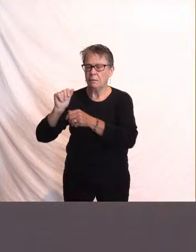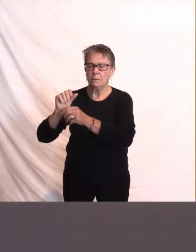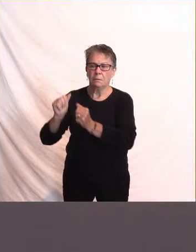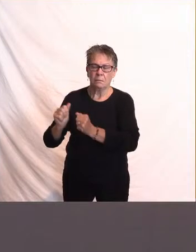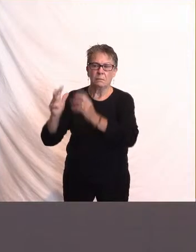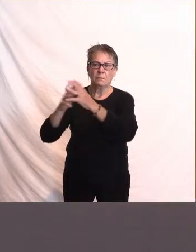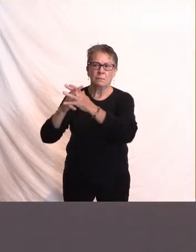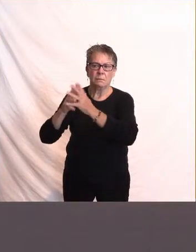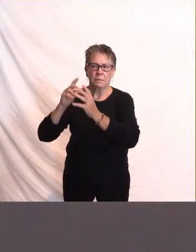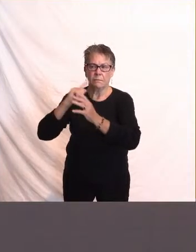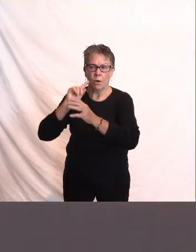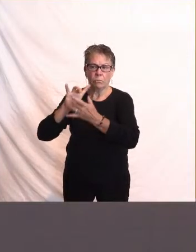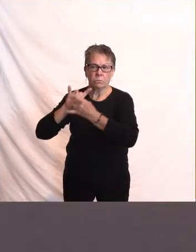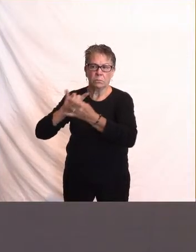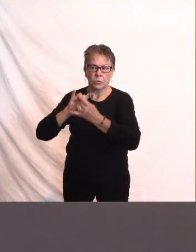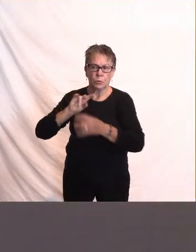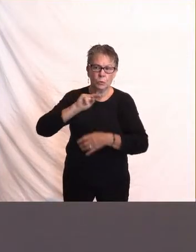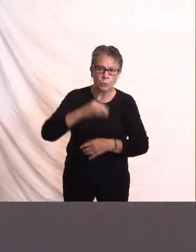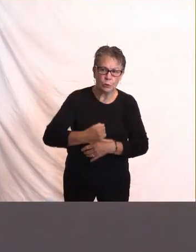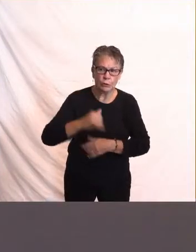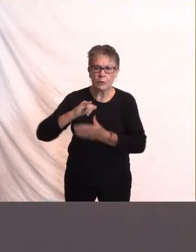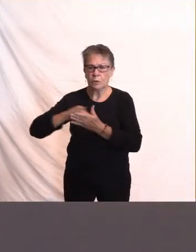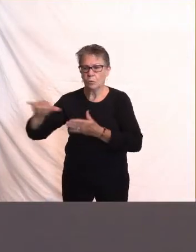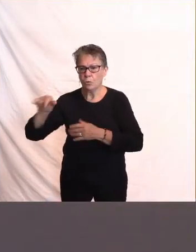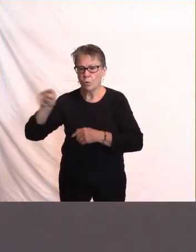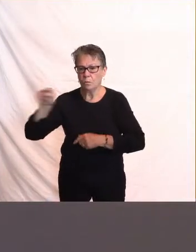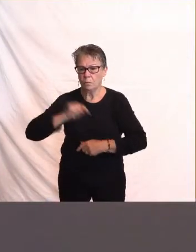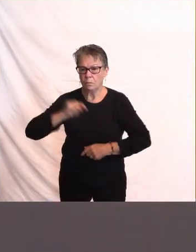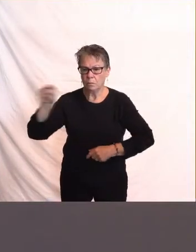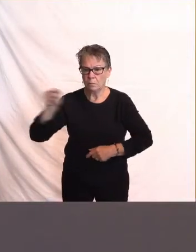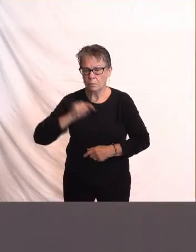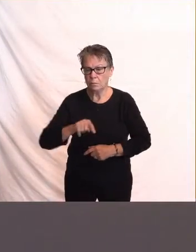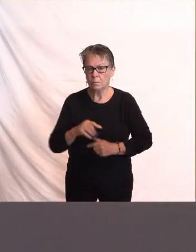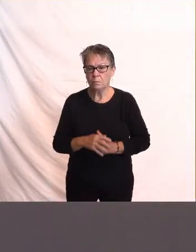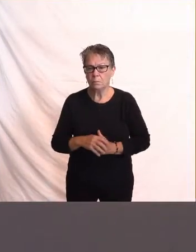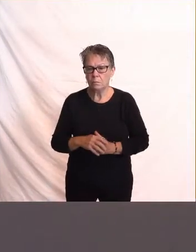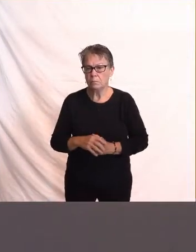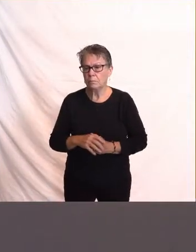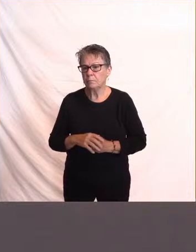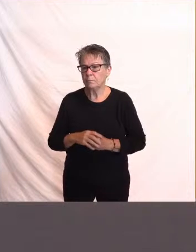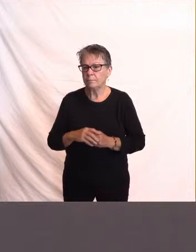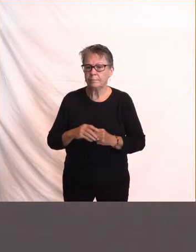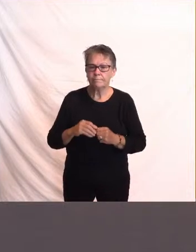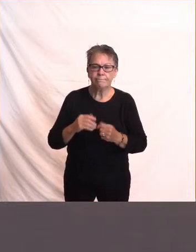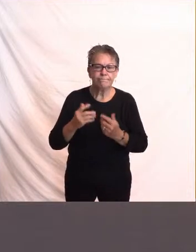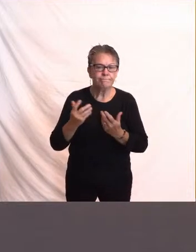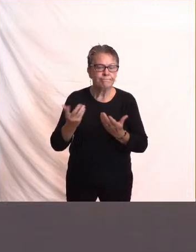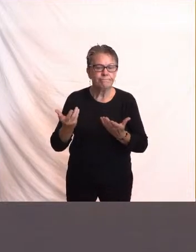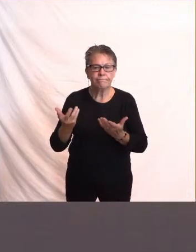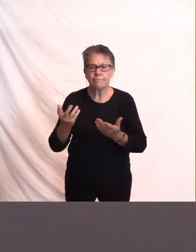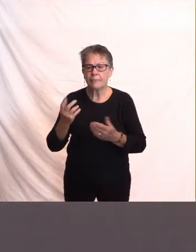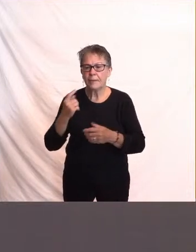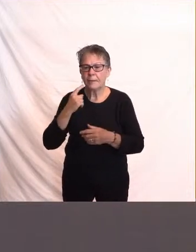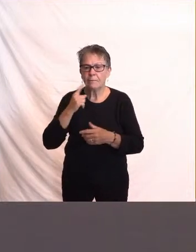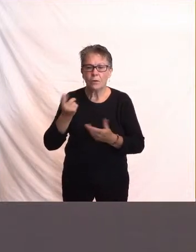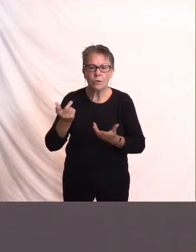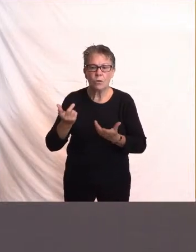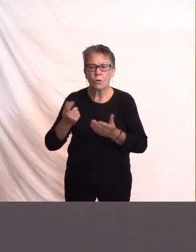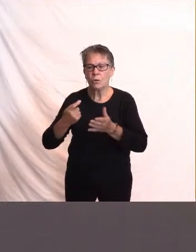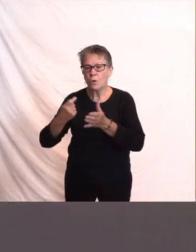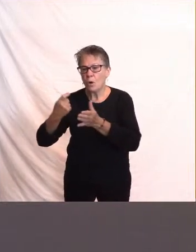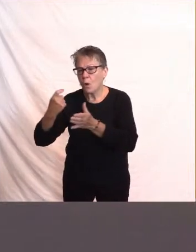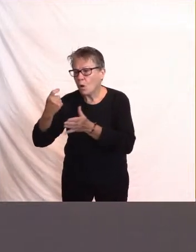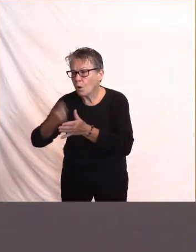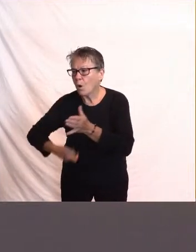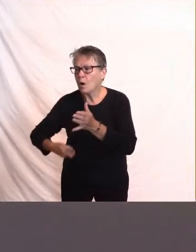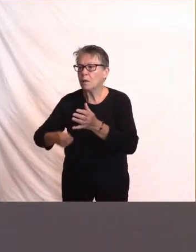to actually implement congestion pricing, and the infrastructure includes, at least in part, infrastructure that the Port Authority has to put in